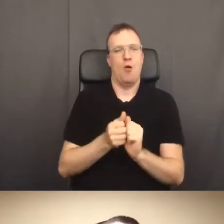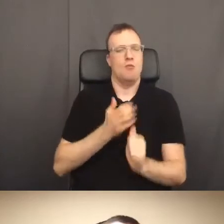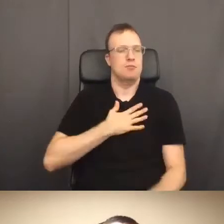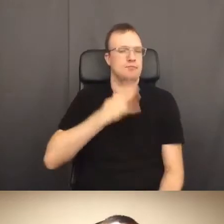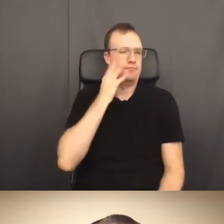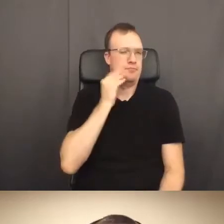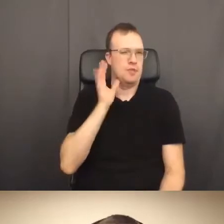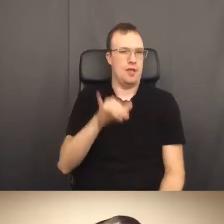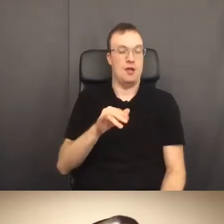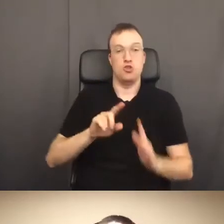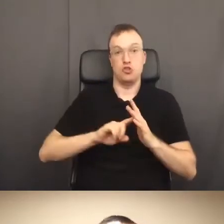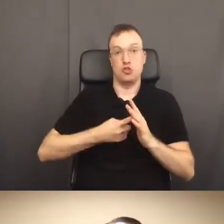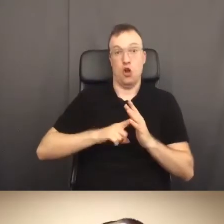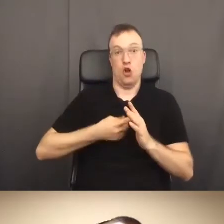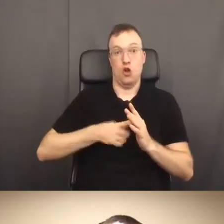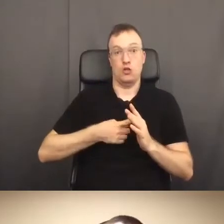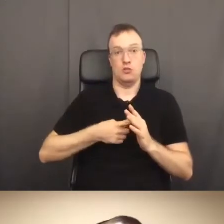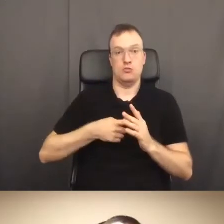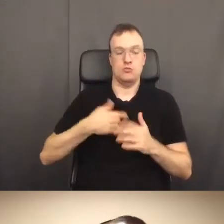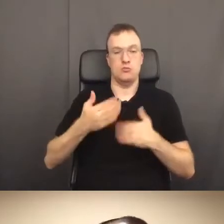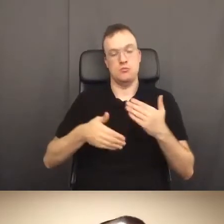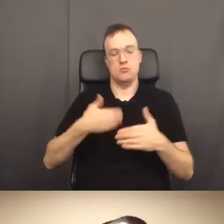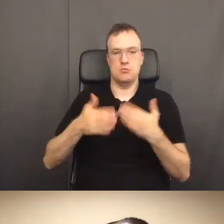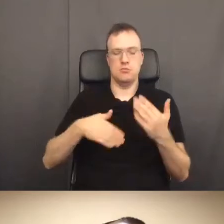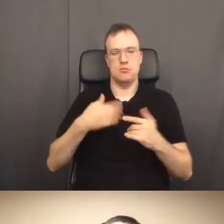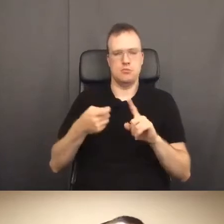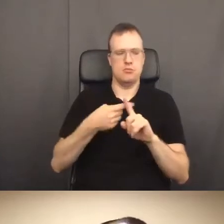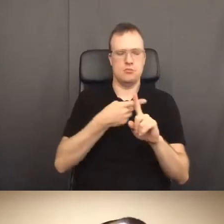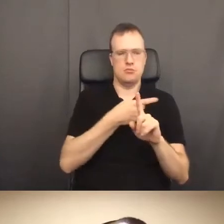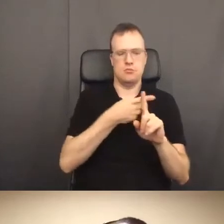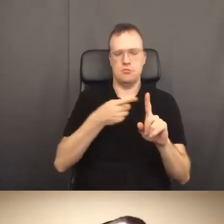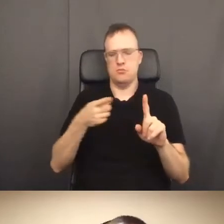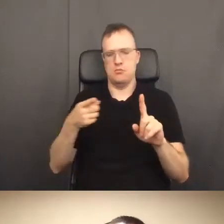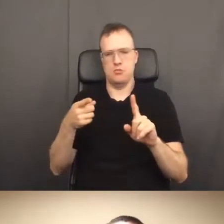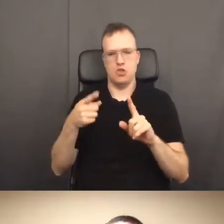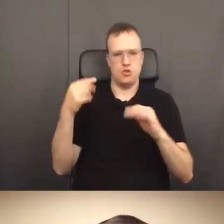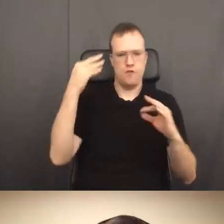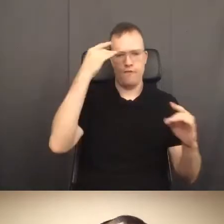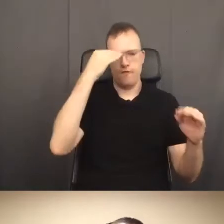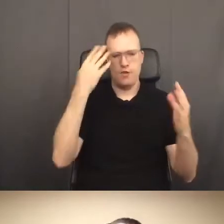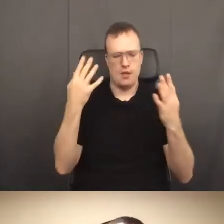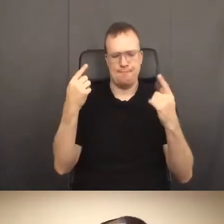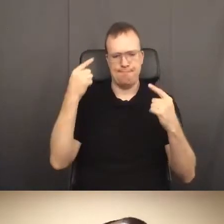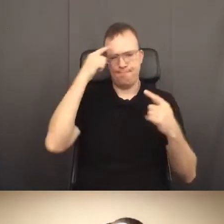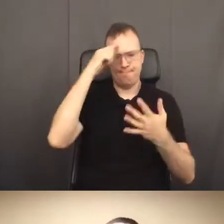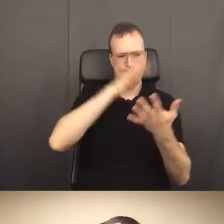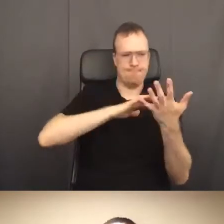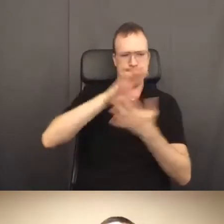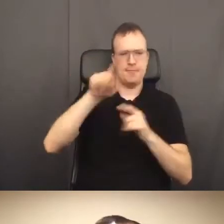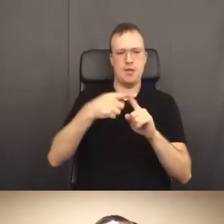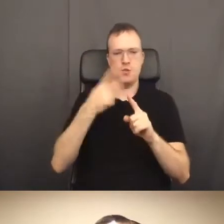like in the beginning, it's a long, confusing battle, and then like you start to glimpse in,